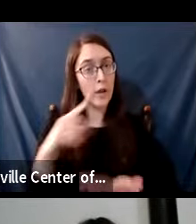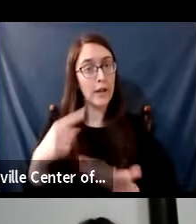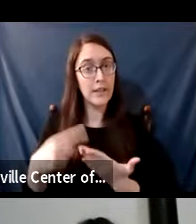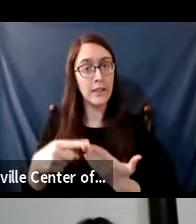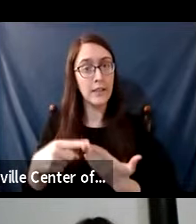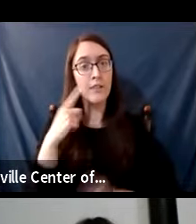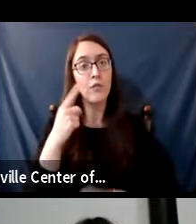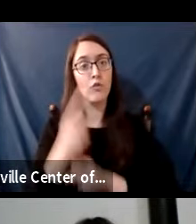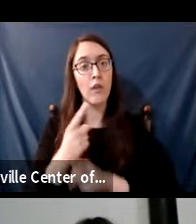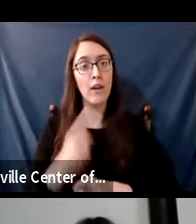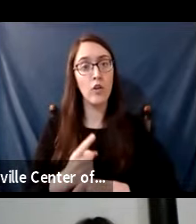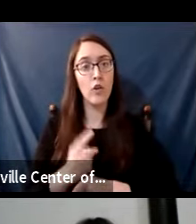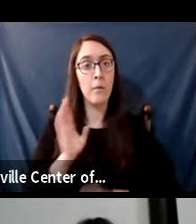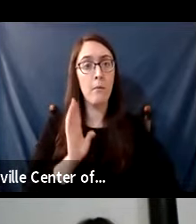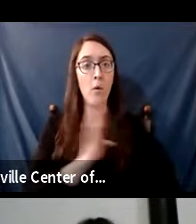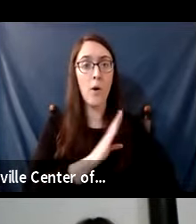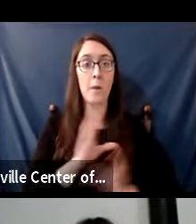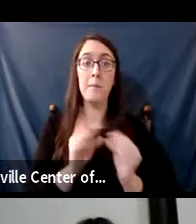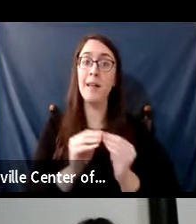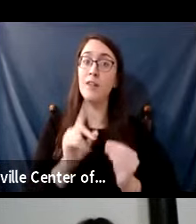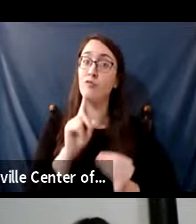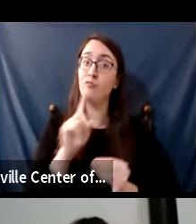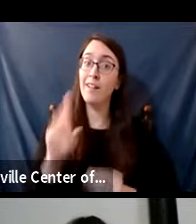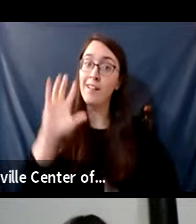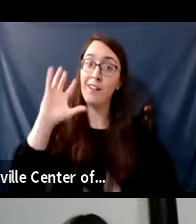comprehensive. So congratulations on that report.